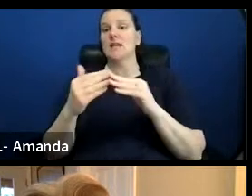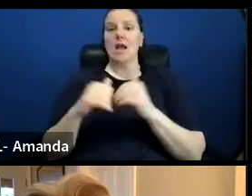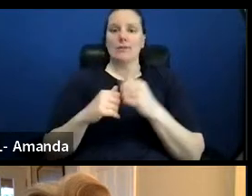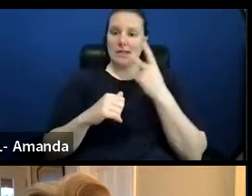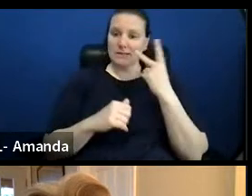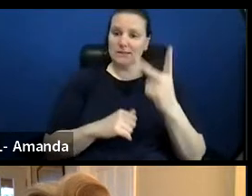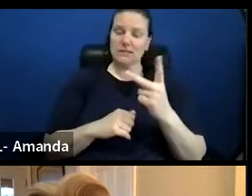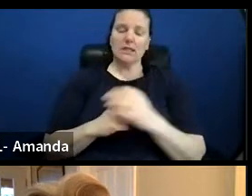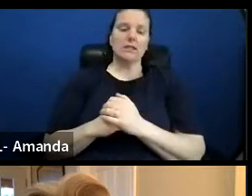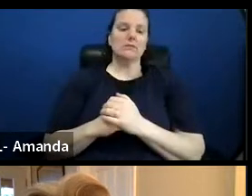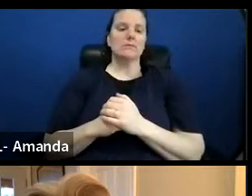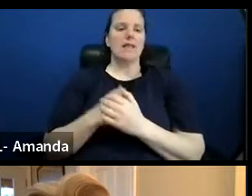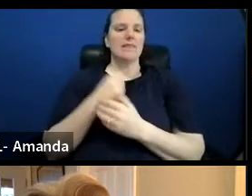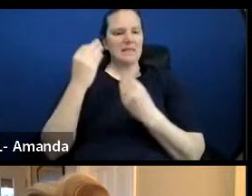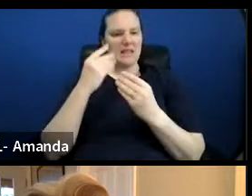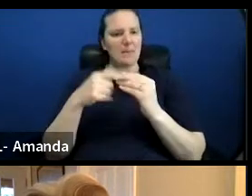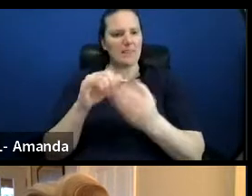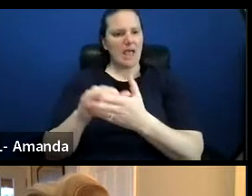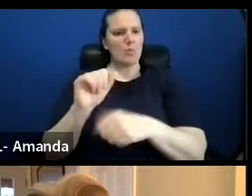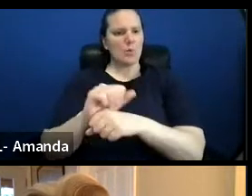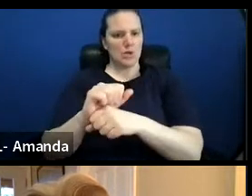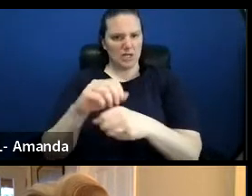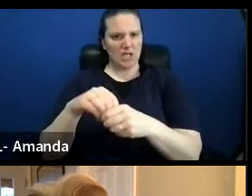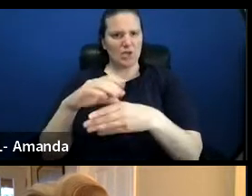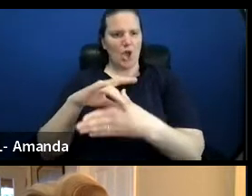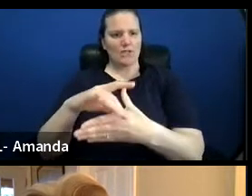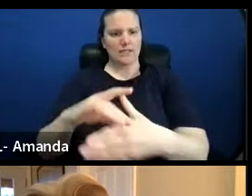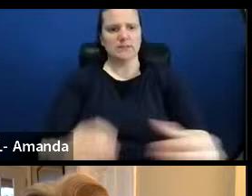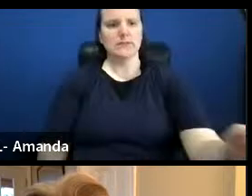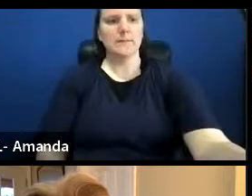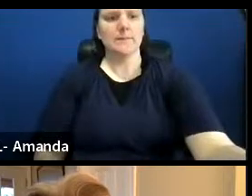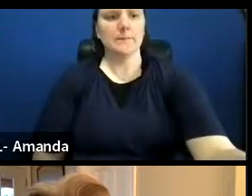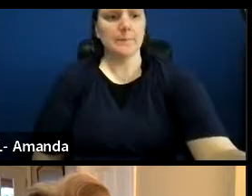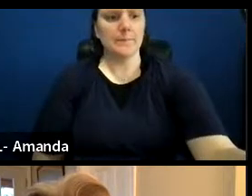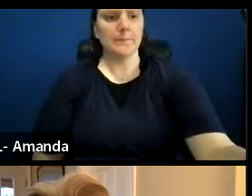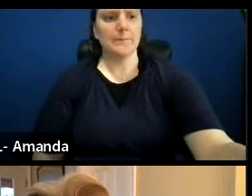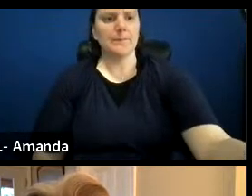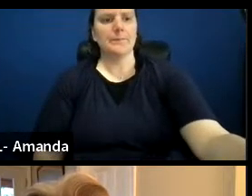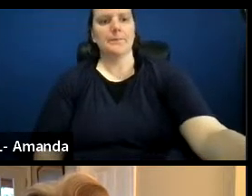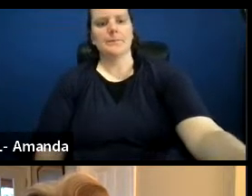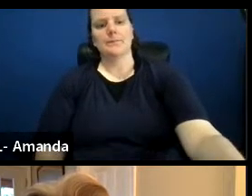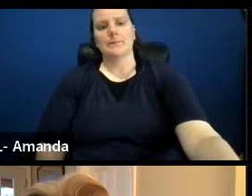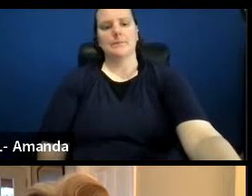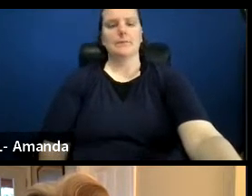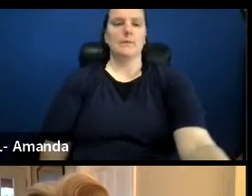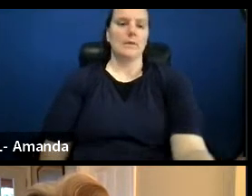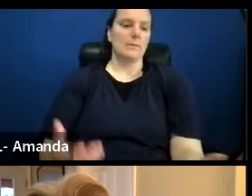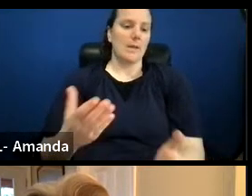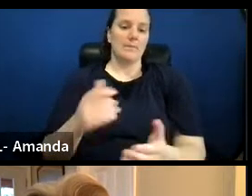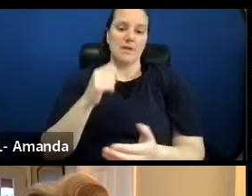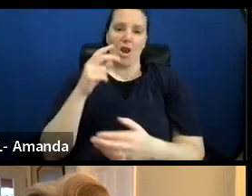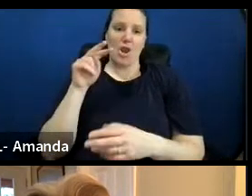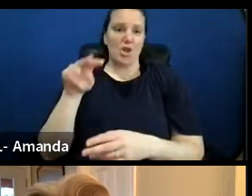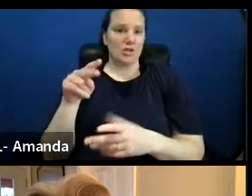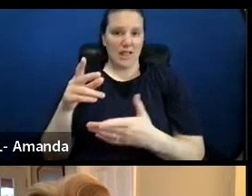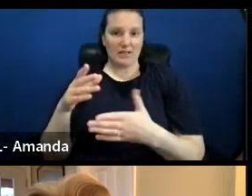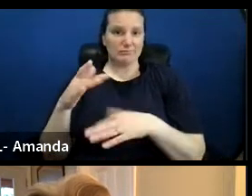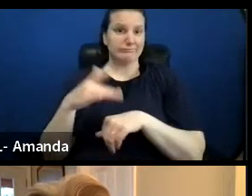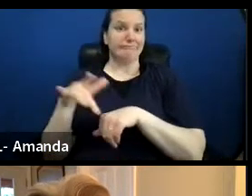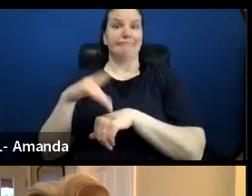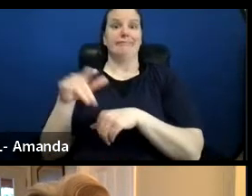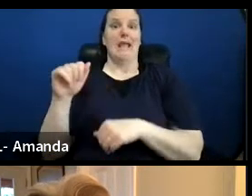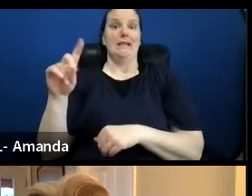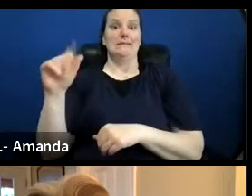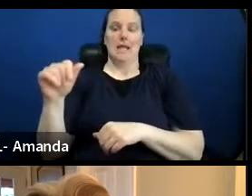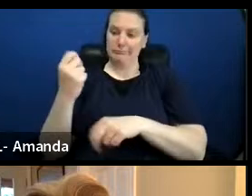and think about that work in their context. And so that may not always look like the bare bones of